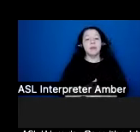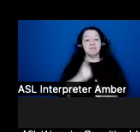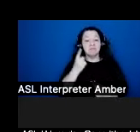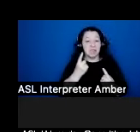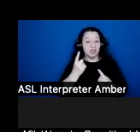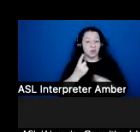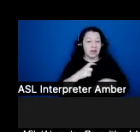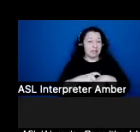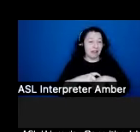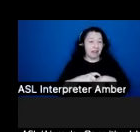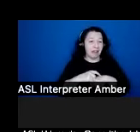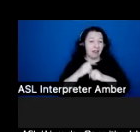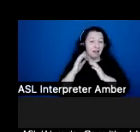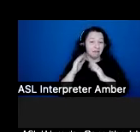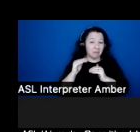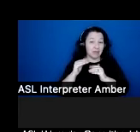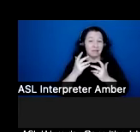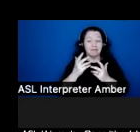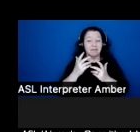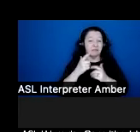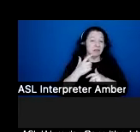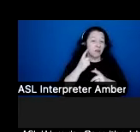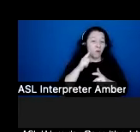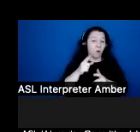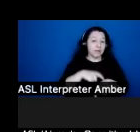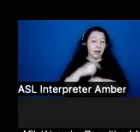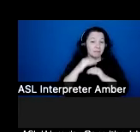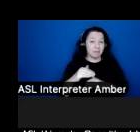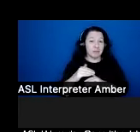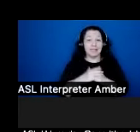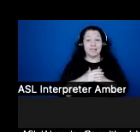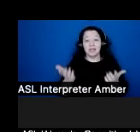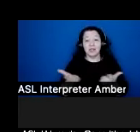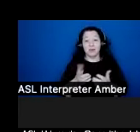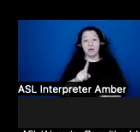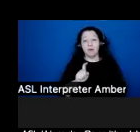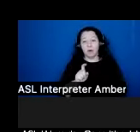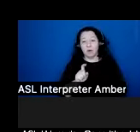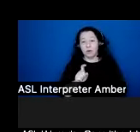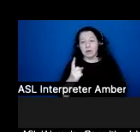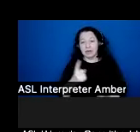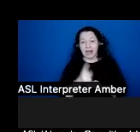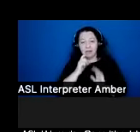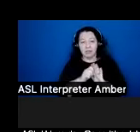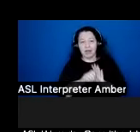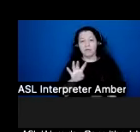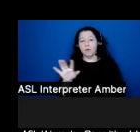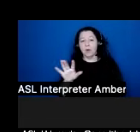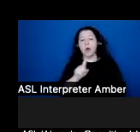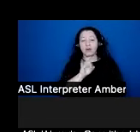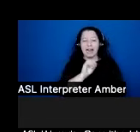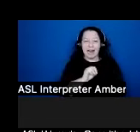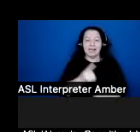charges. So in Minnesota, we have 180 days for state and 45 days for federal. And then providing support